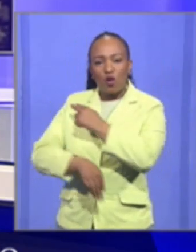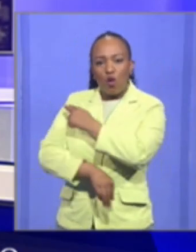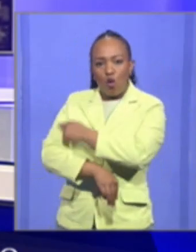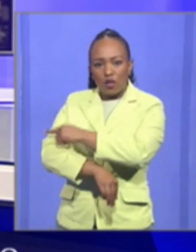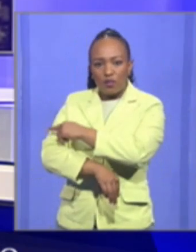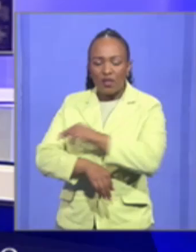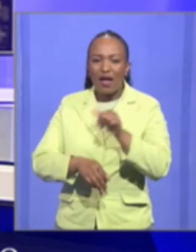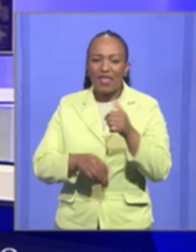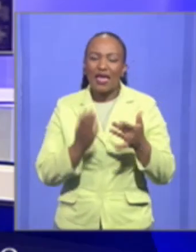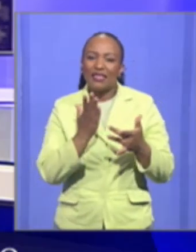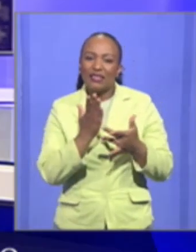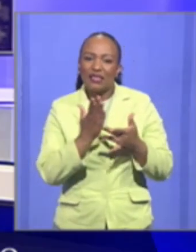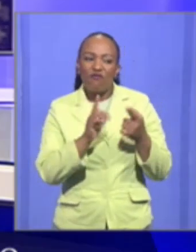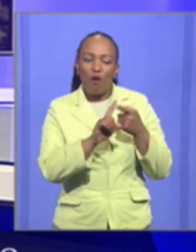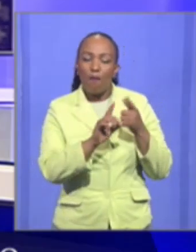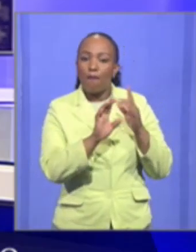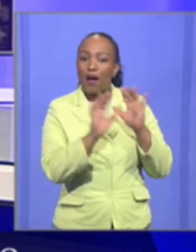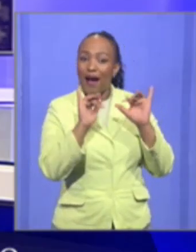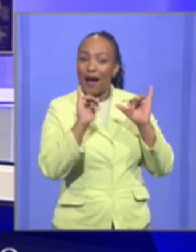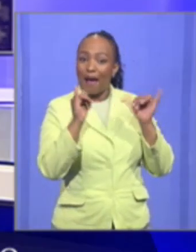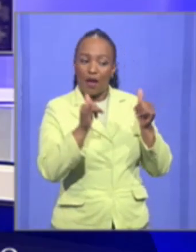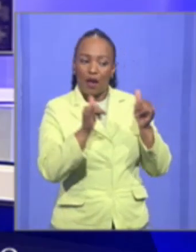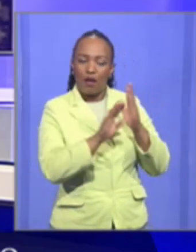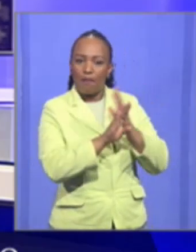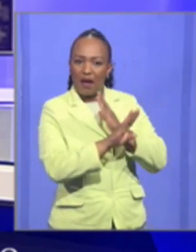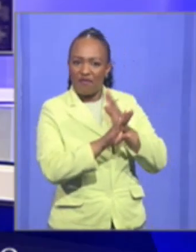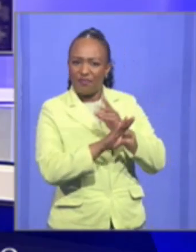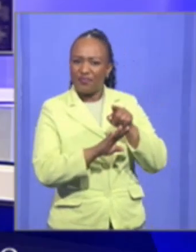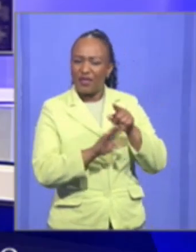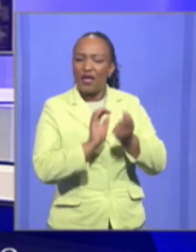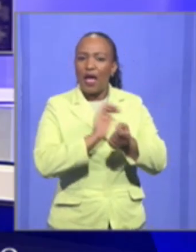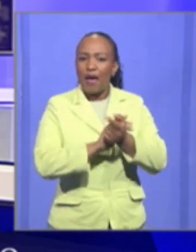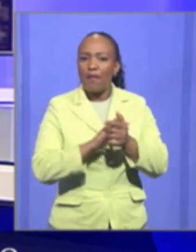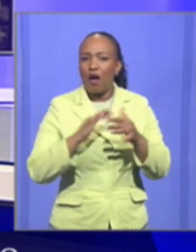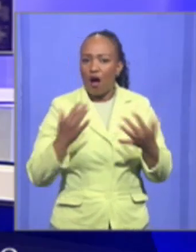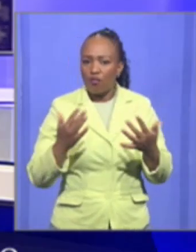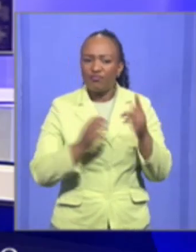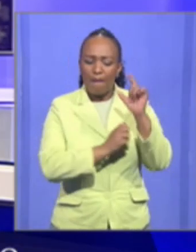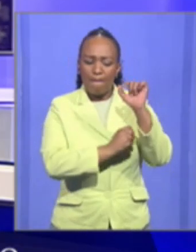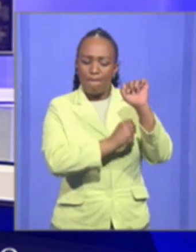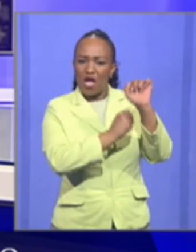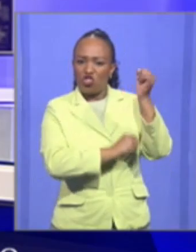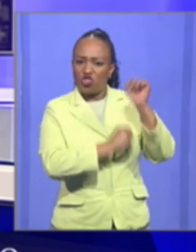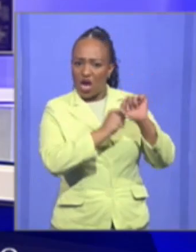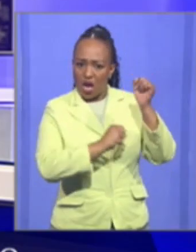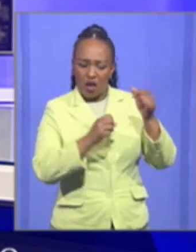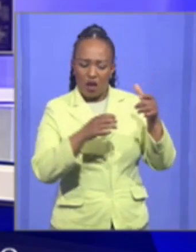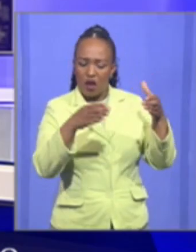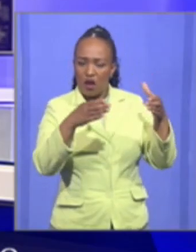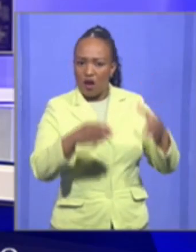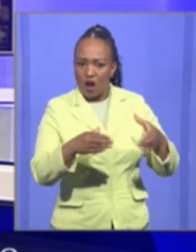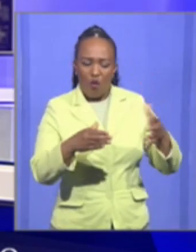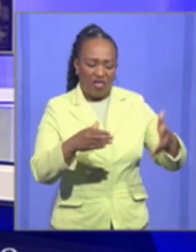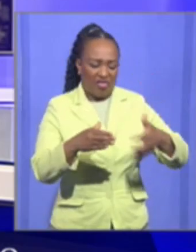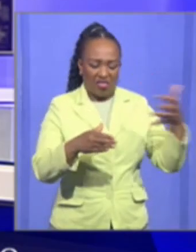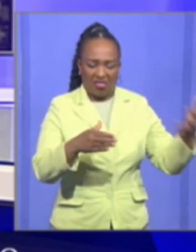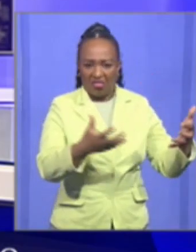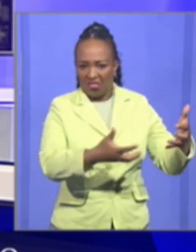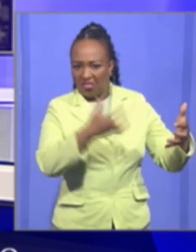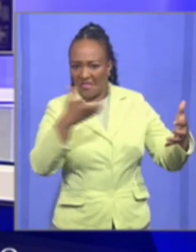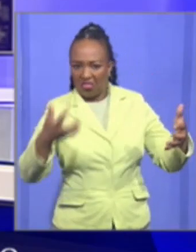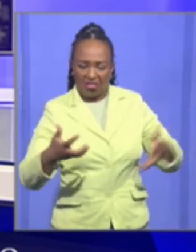khampaning ya private. Mothuthupo o diregile nakong ya ge ba hlahlamolola motšhene wa MRI gomme seo